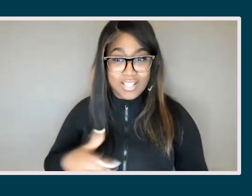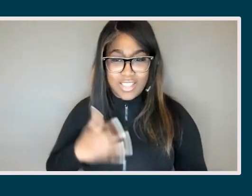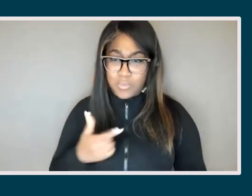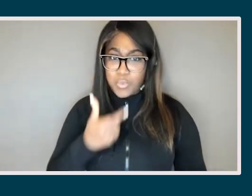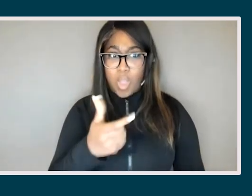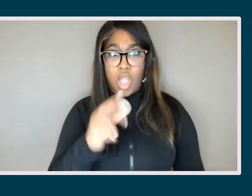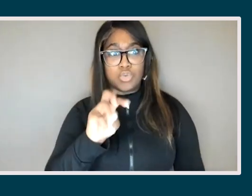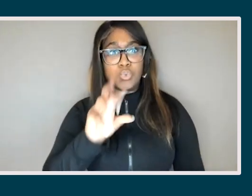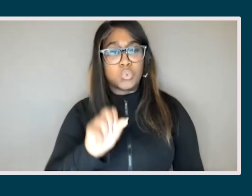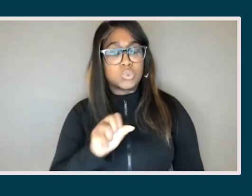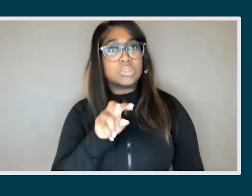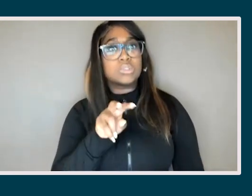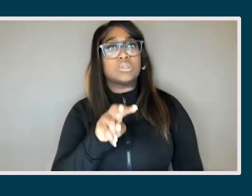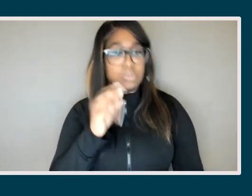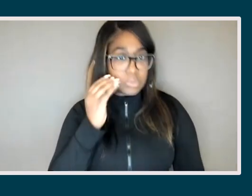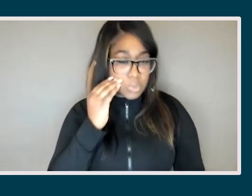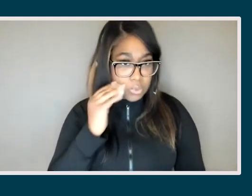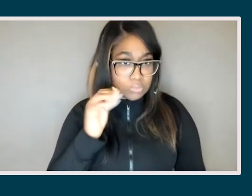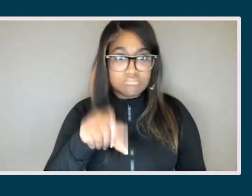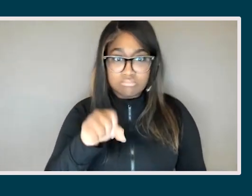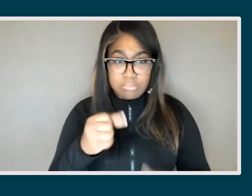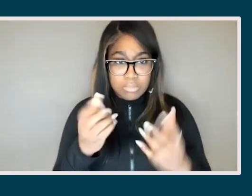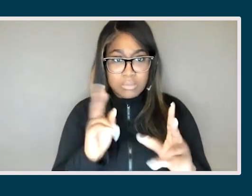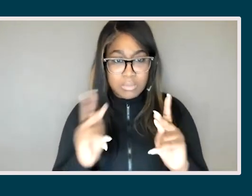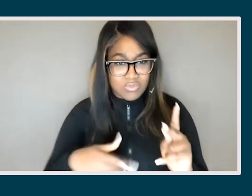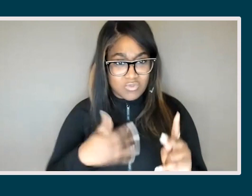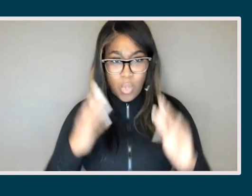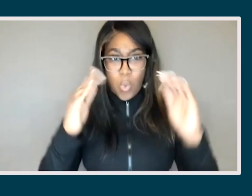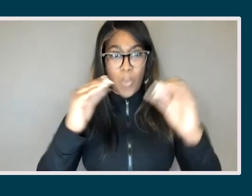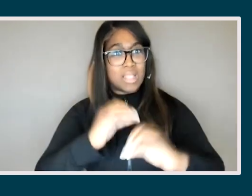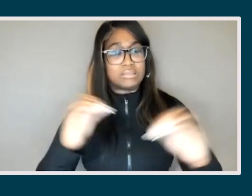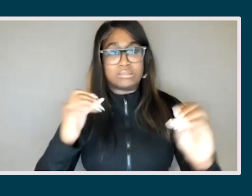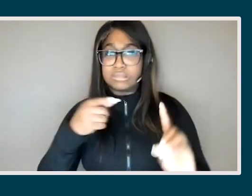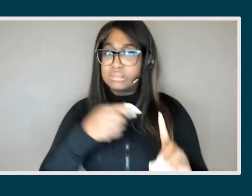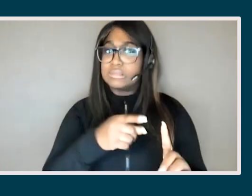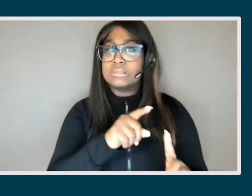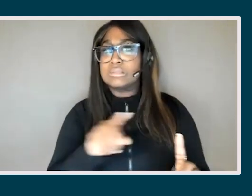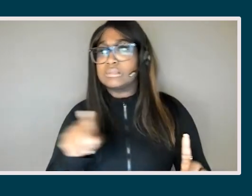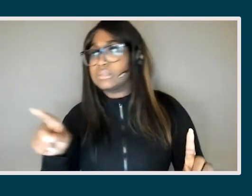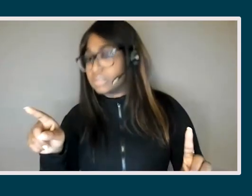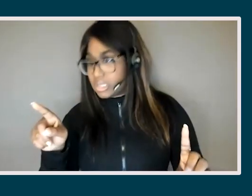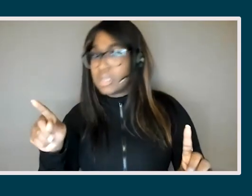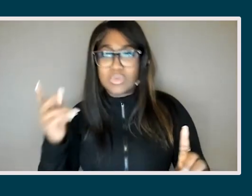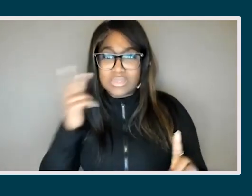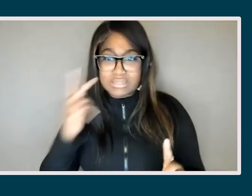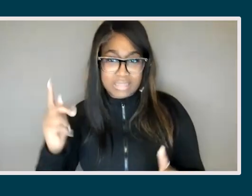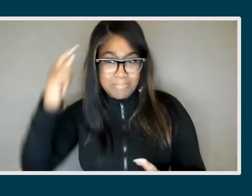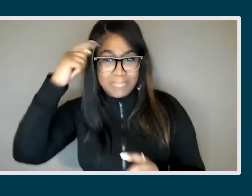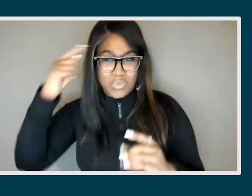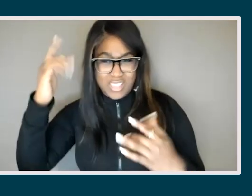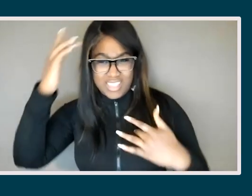and know that, yes, a lot of people are feeling hopeless. We look at just mental illness issues